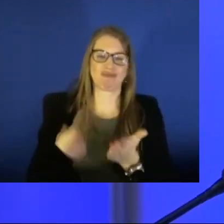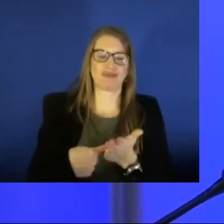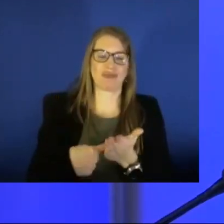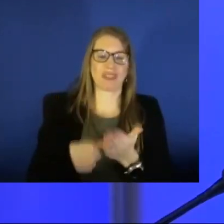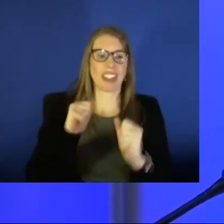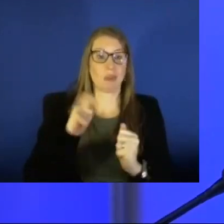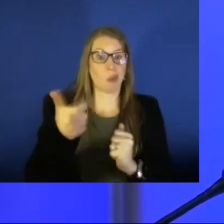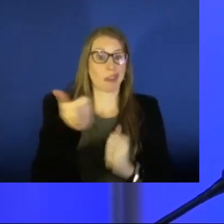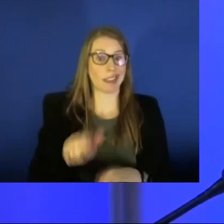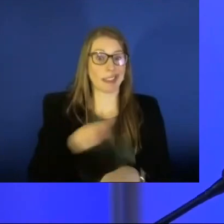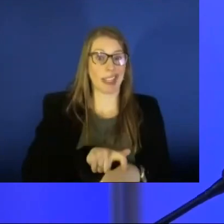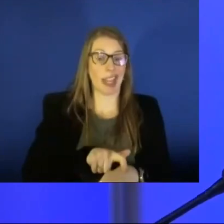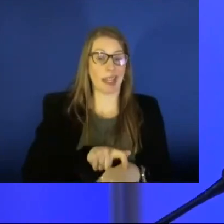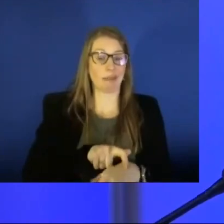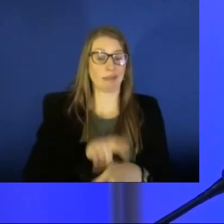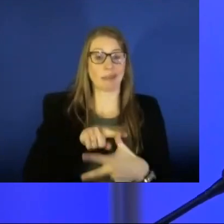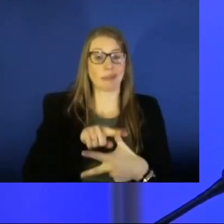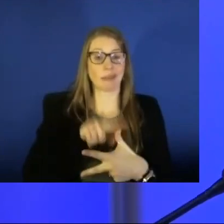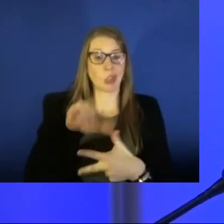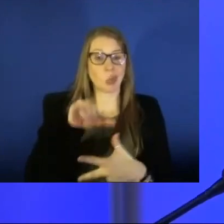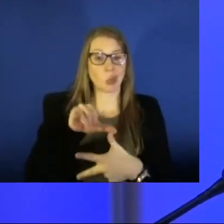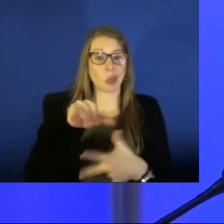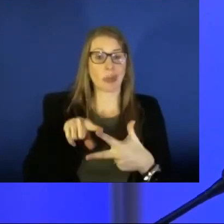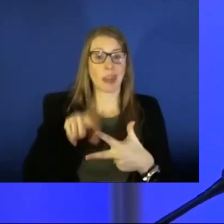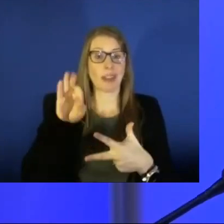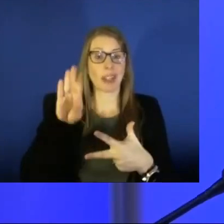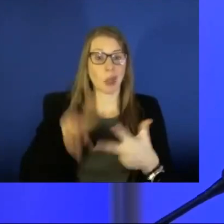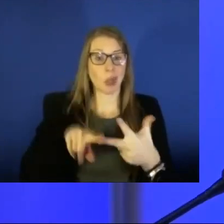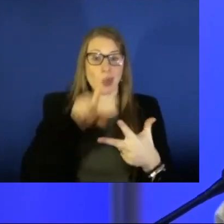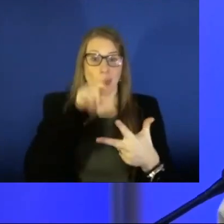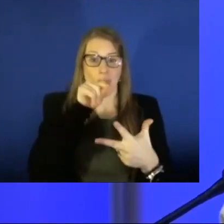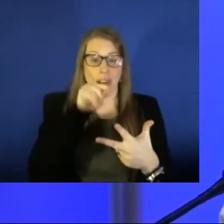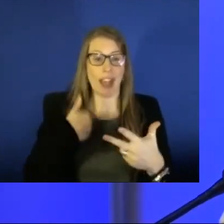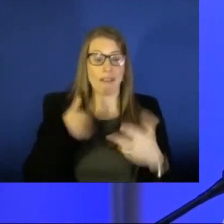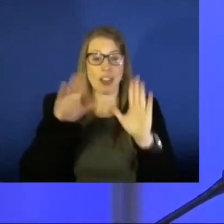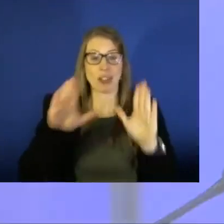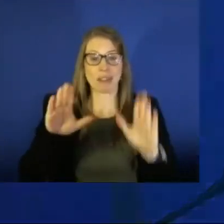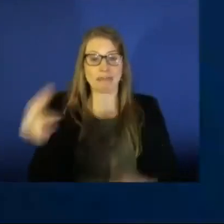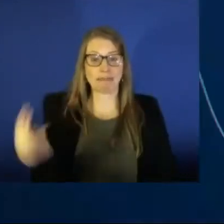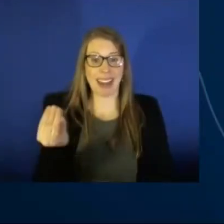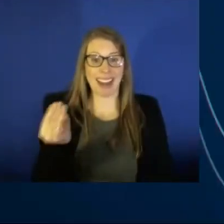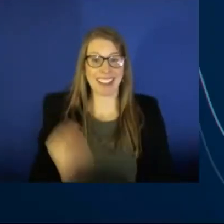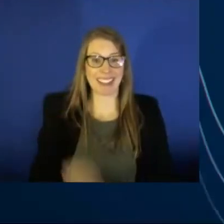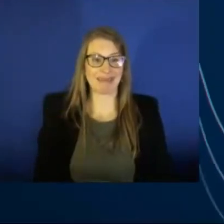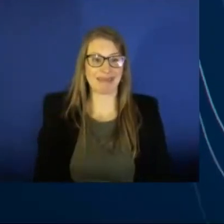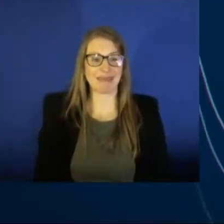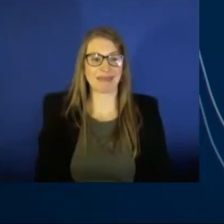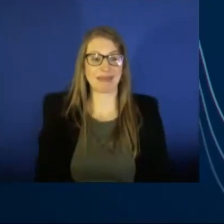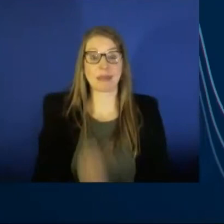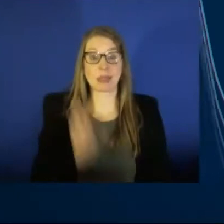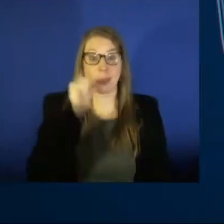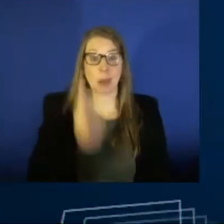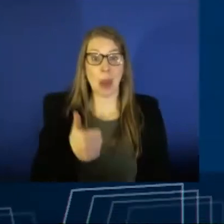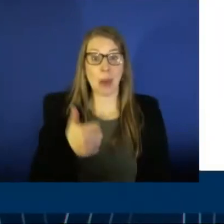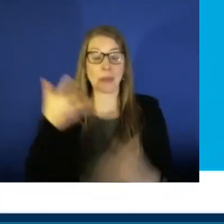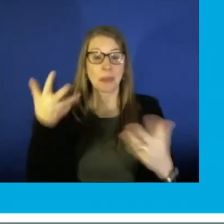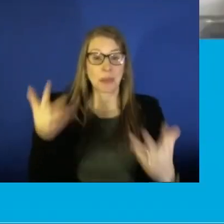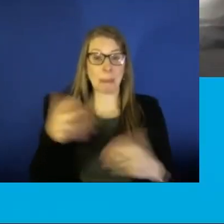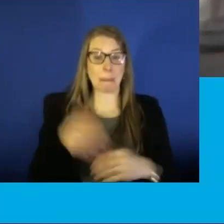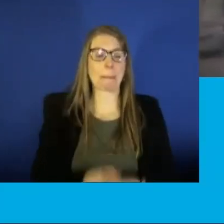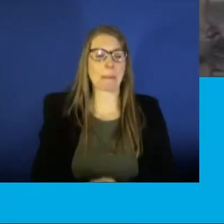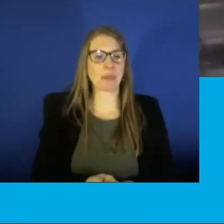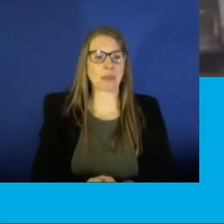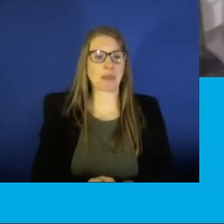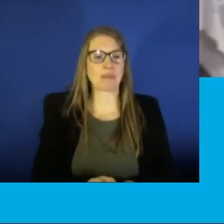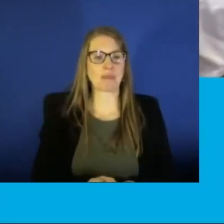logging onto YouTube, Facebook, and on Twitter. Everyone, have a fantastic Monday. Coming up tomorrow on the Morning Medical Update.